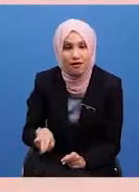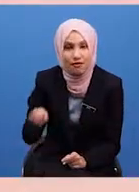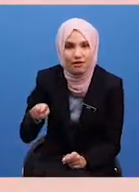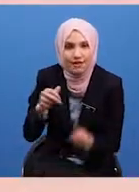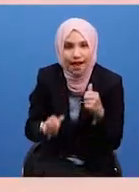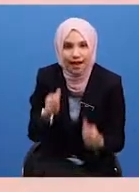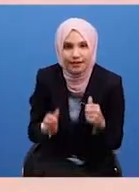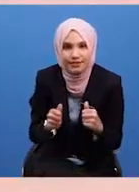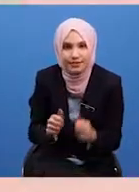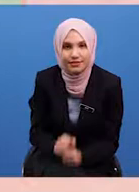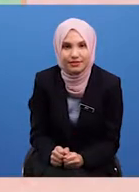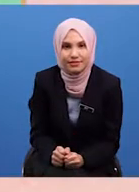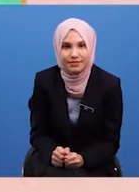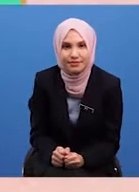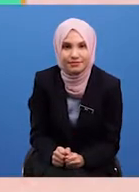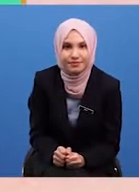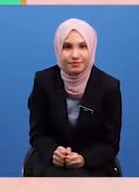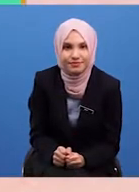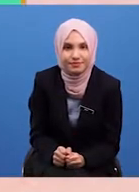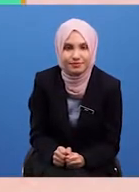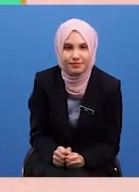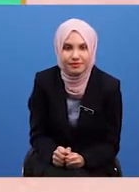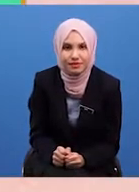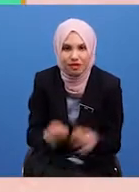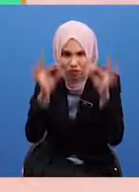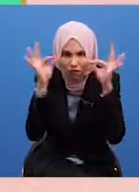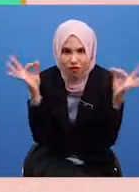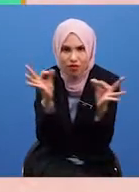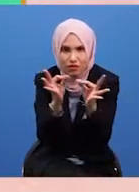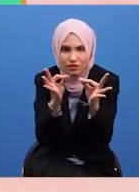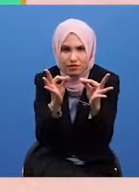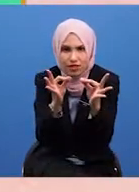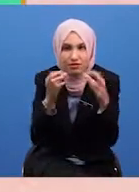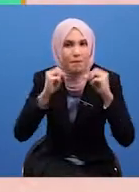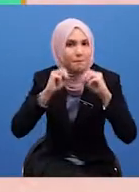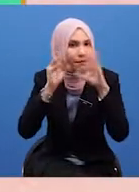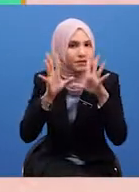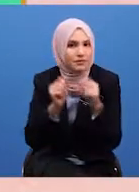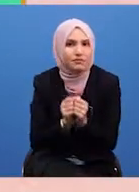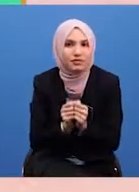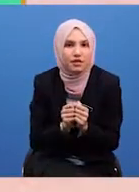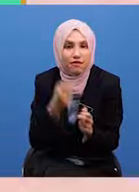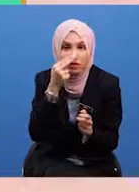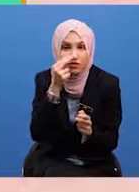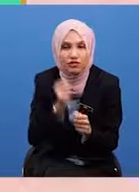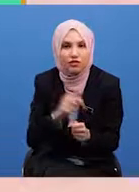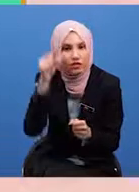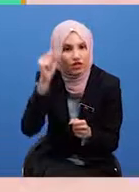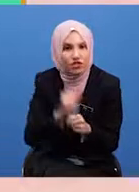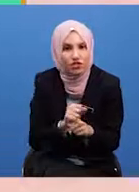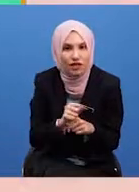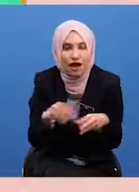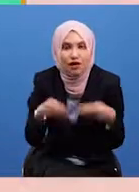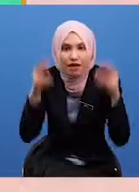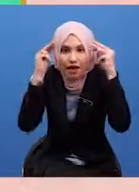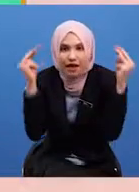rising action is when Lin focuses on her basketball team and even jokes with Jobs